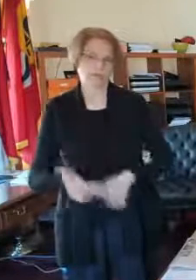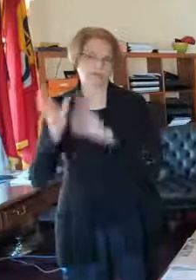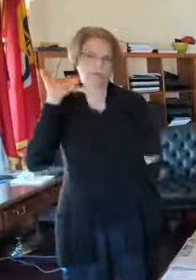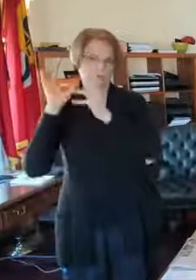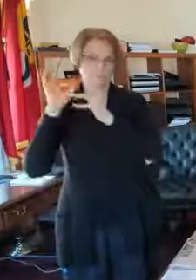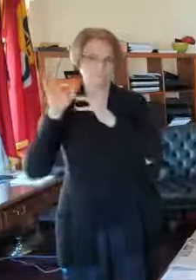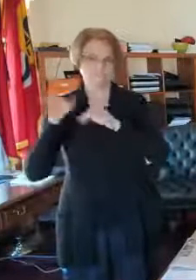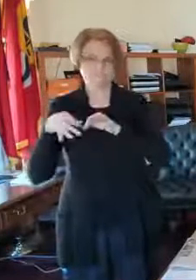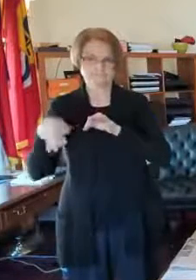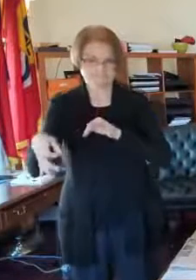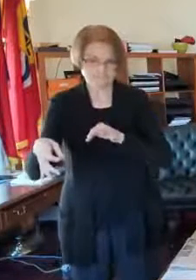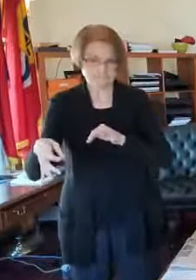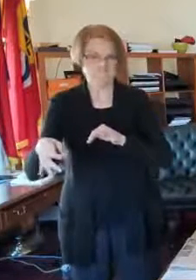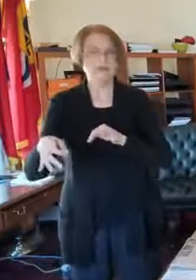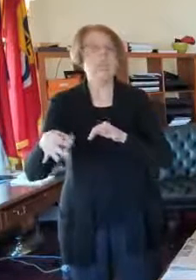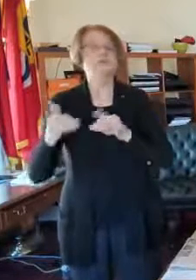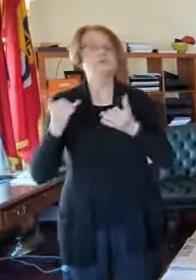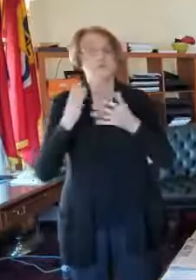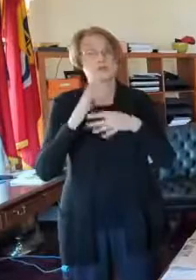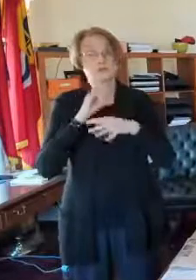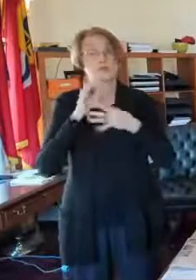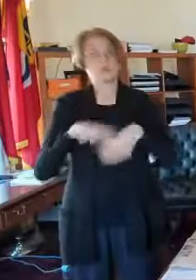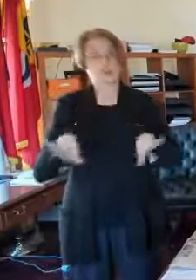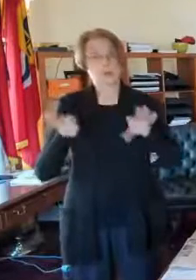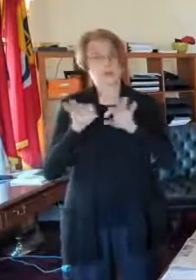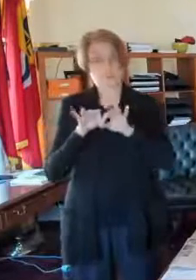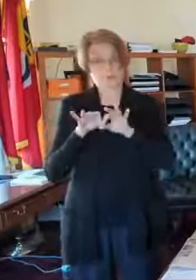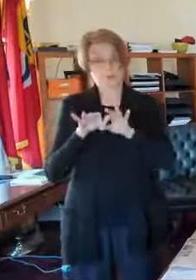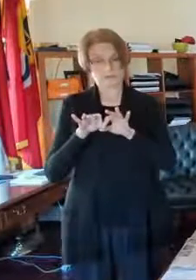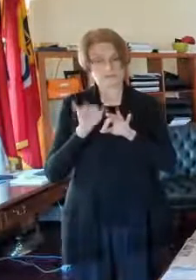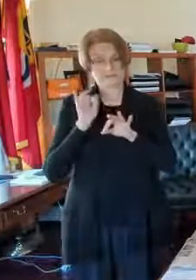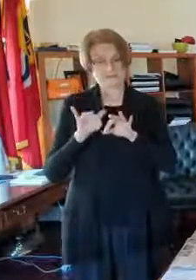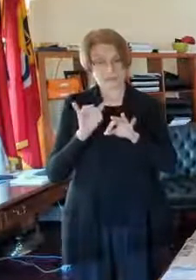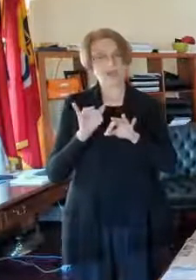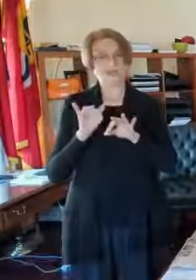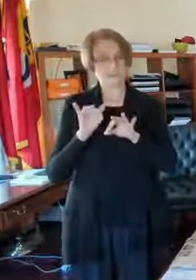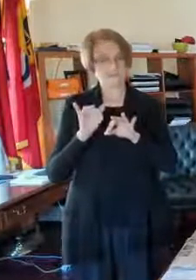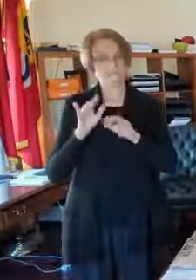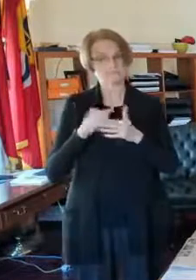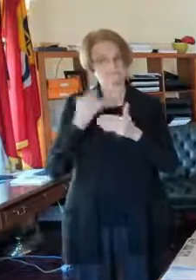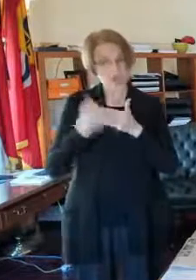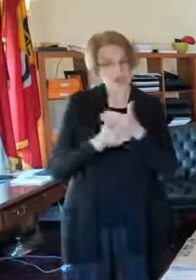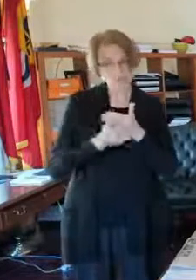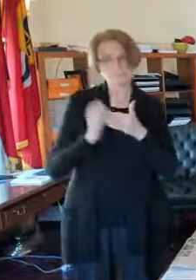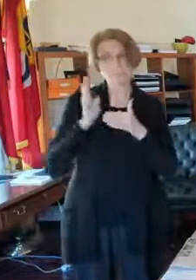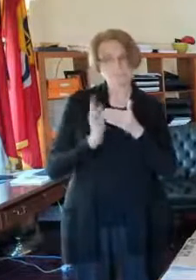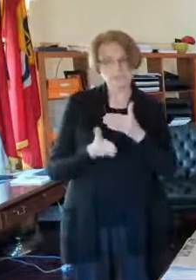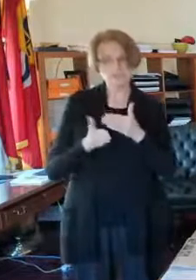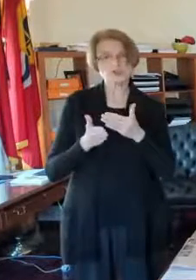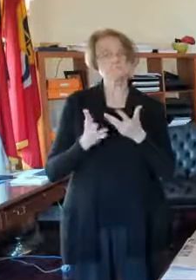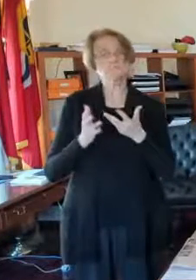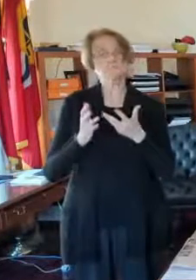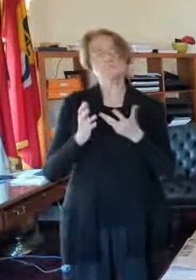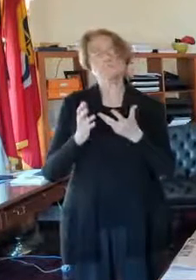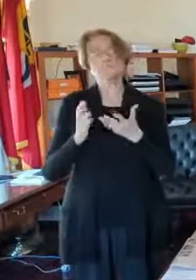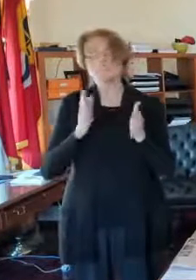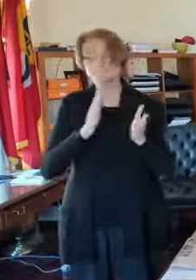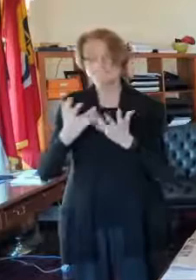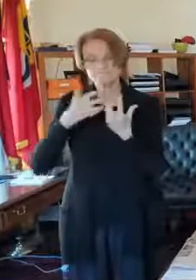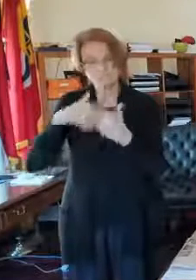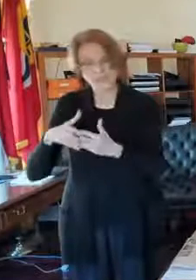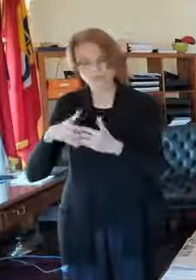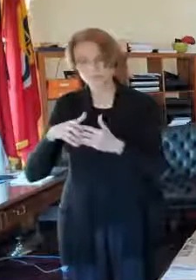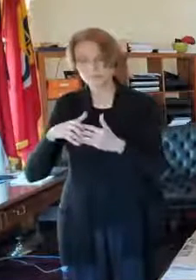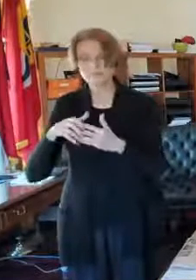And so it was very important for us to get this finished, adopted, out there, to be